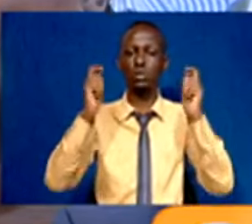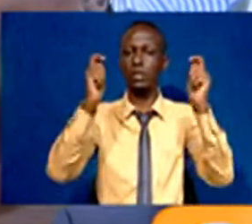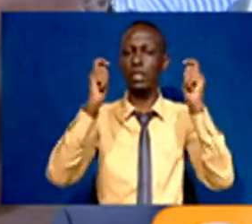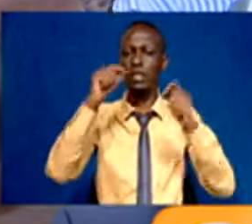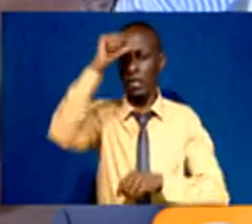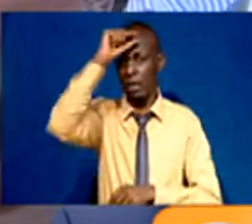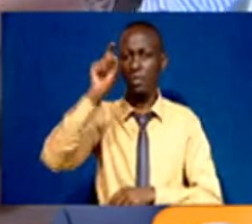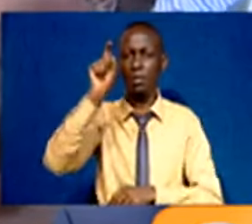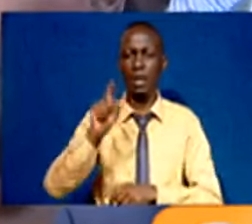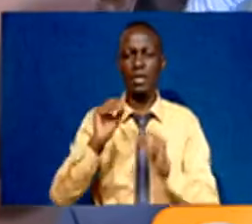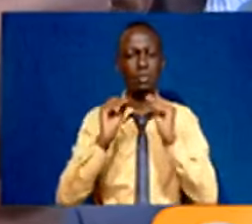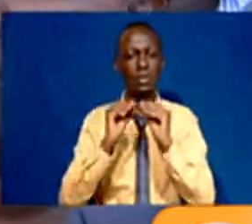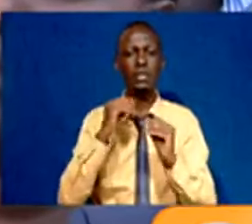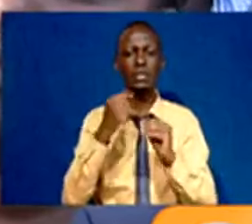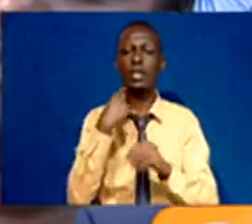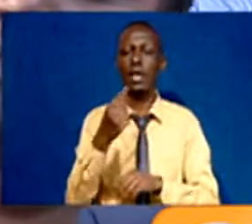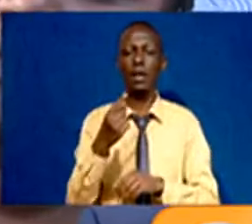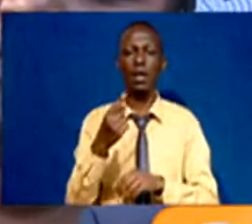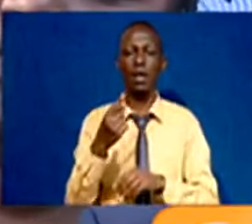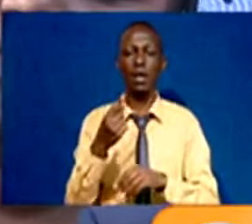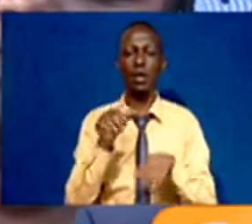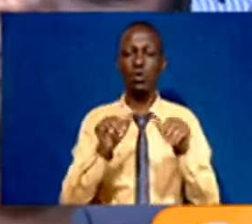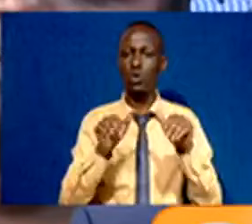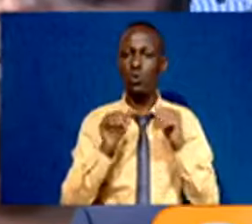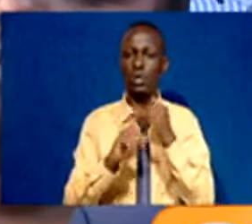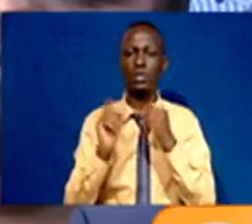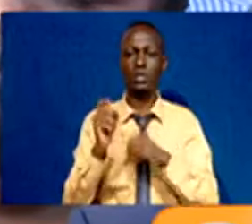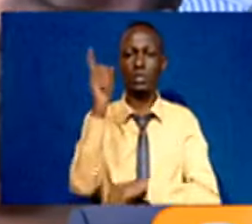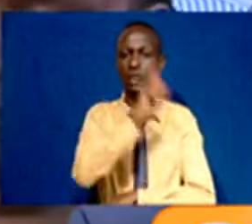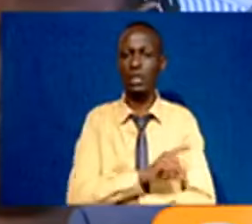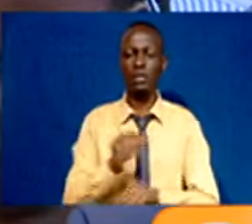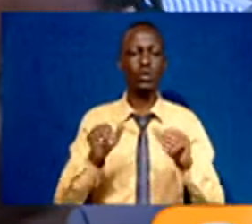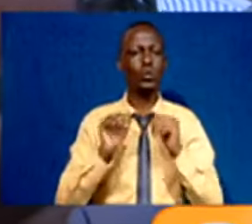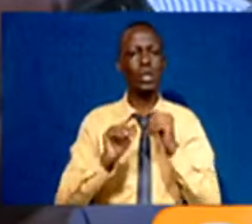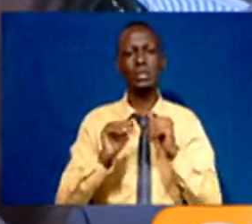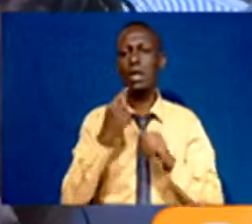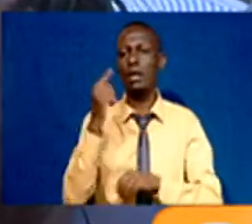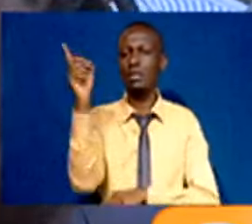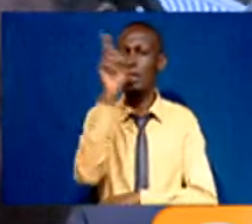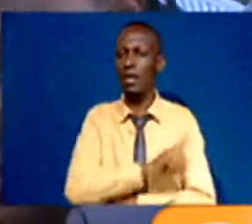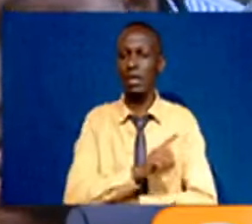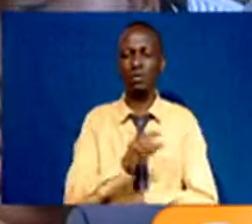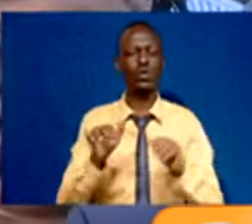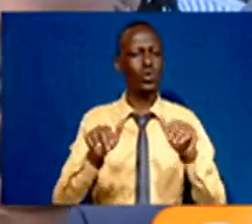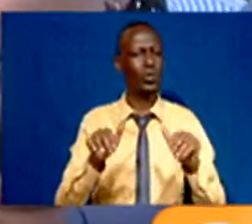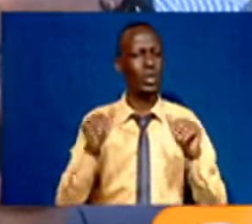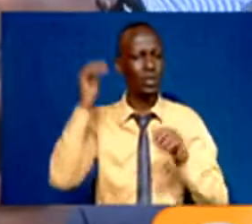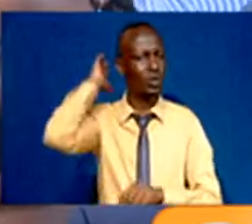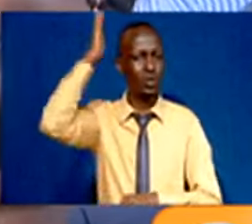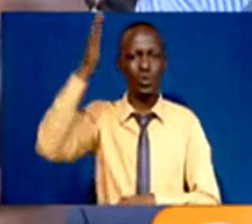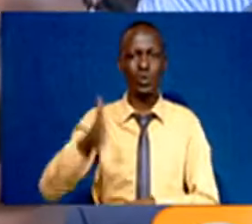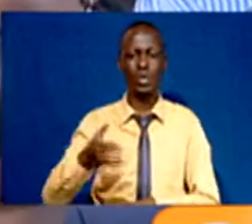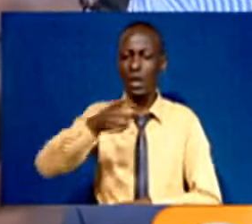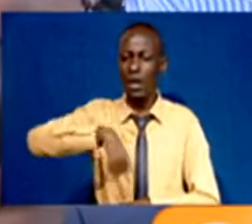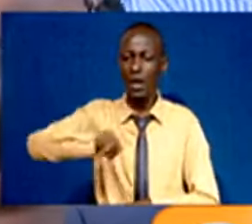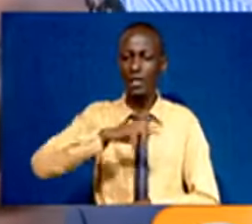call for that meeting. As we will wait, whether it takes 60 days, whether it takes 100 days, as long as it takes, because we are out